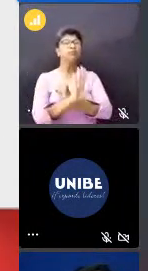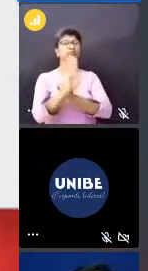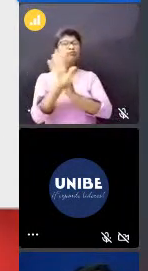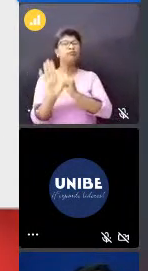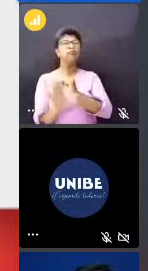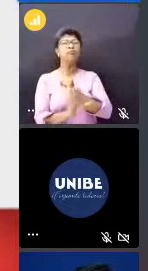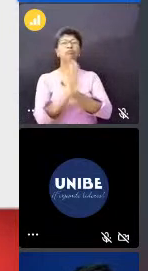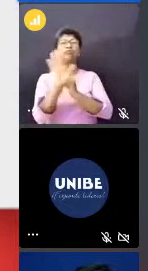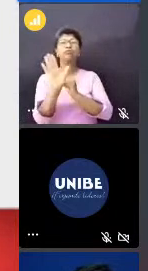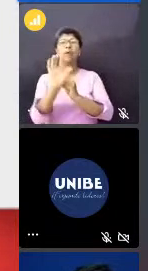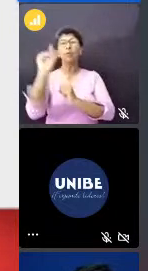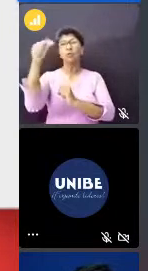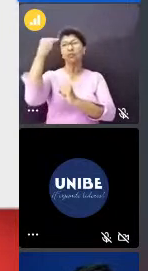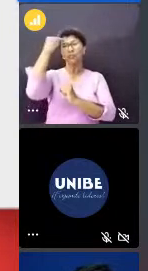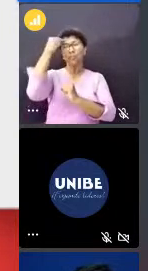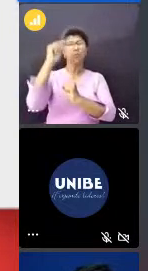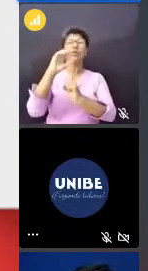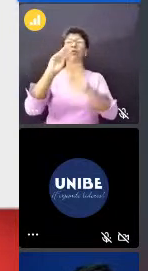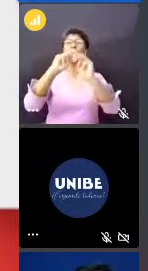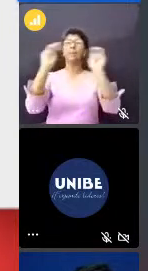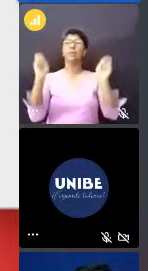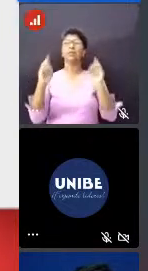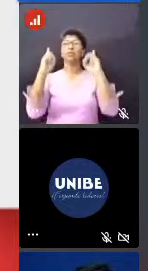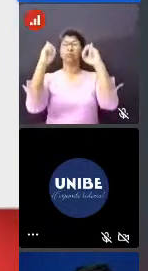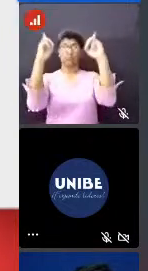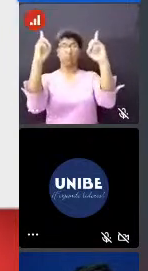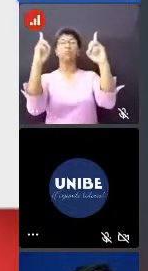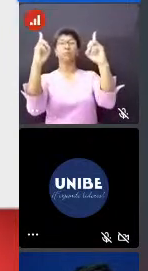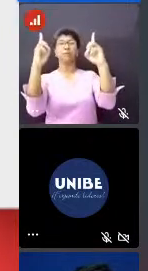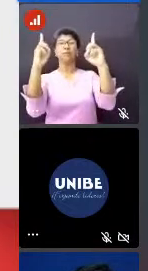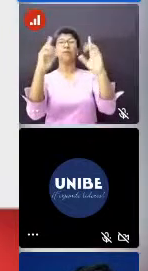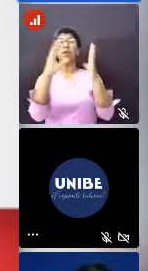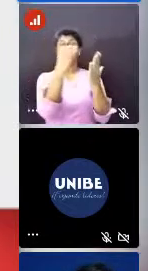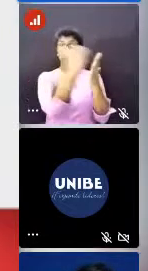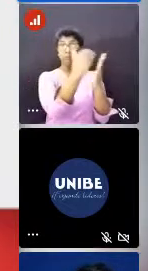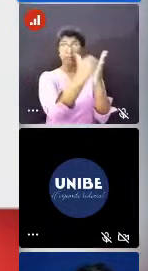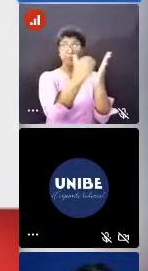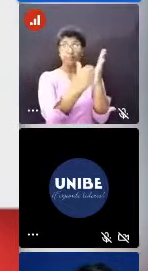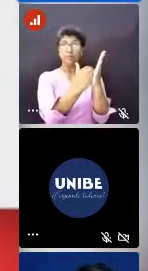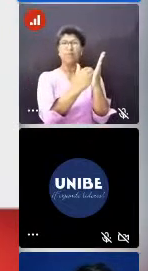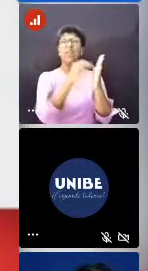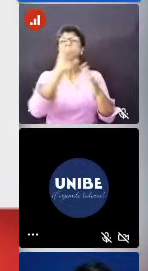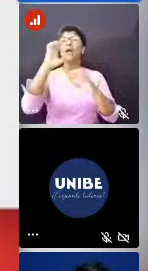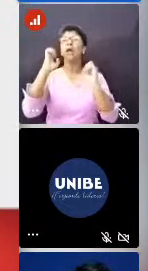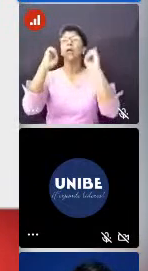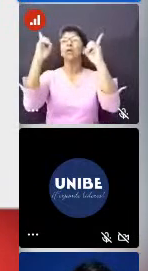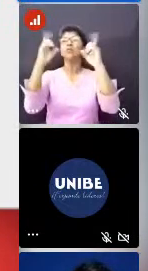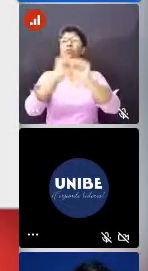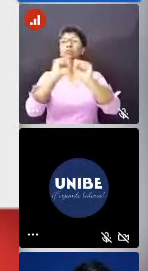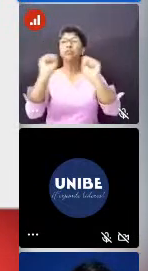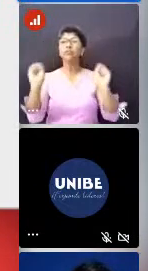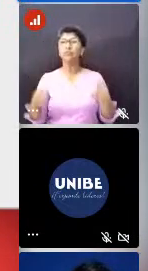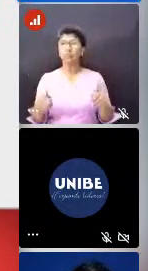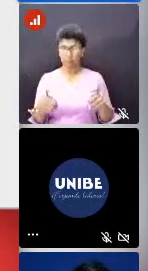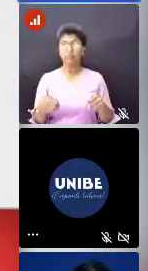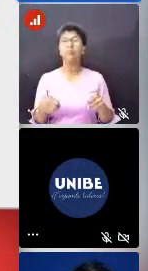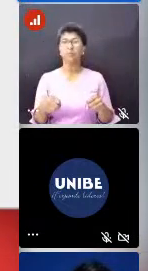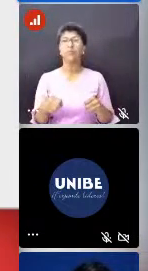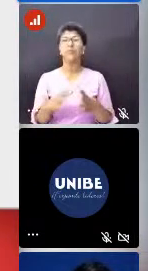the Ministry of Education under the Act on Education System, which was